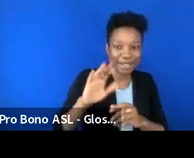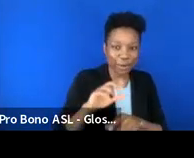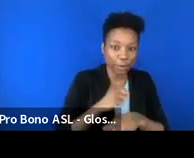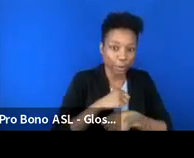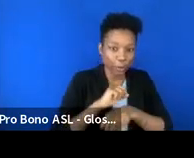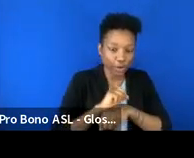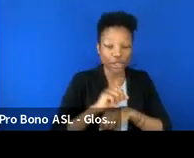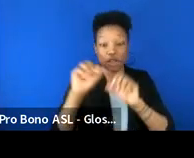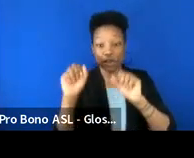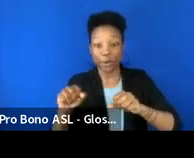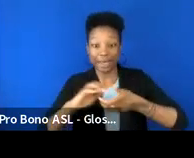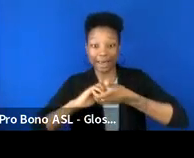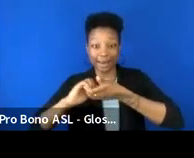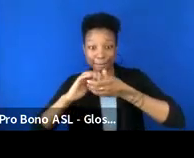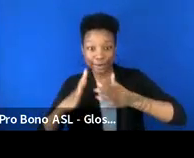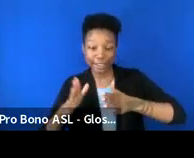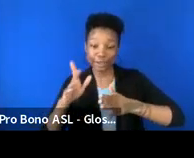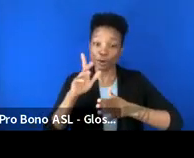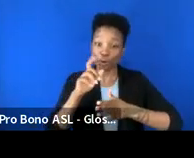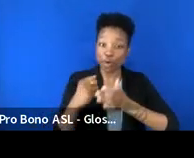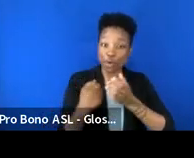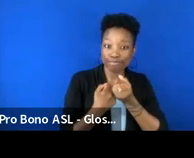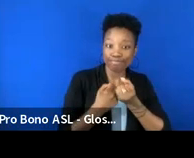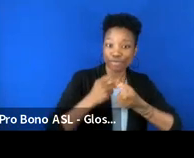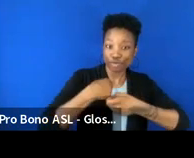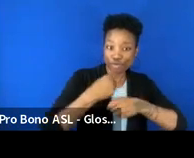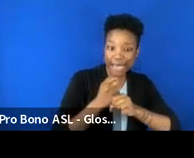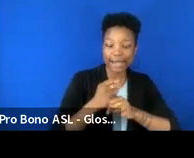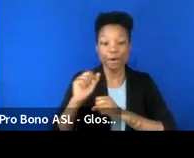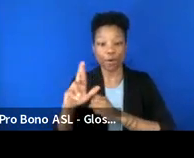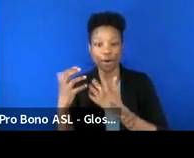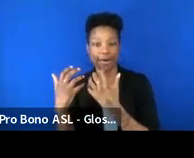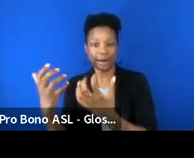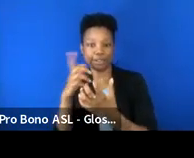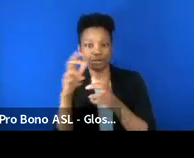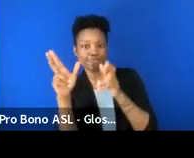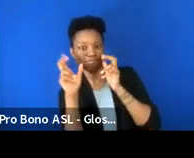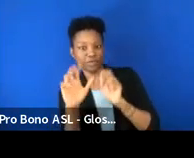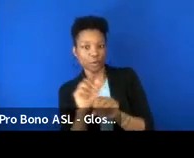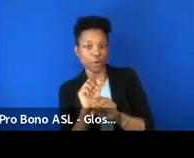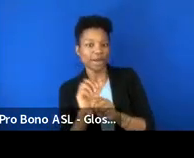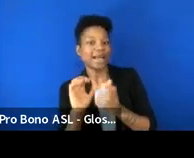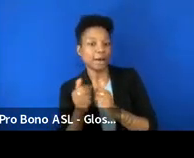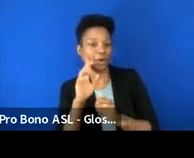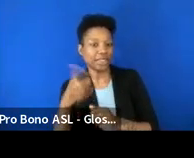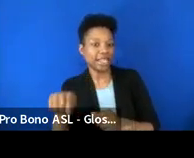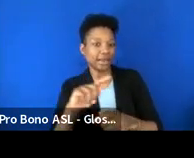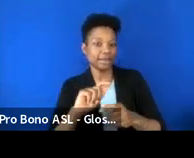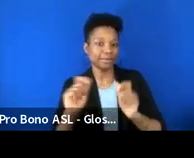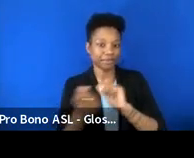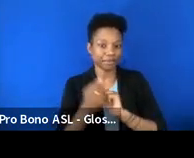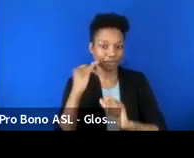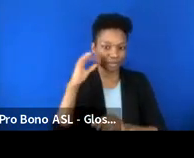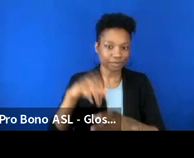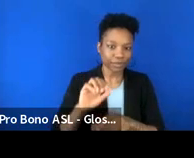your collaborators, or it can also mean the audience receiving your work. So how will they change if they participate in your work? How will communities be changed